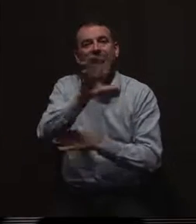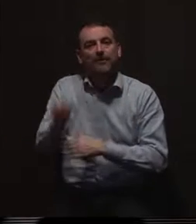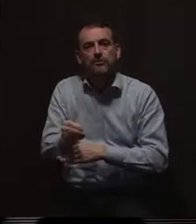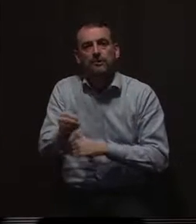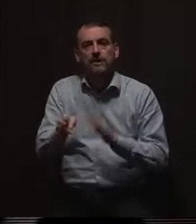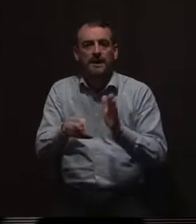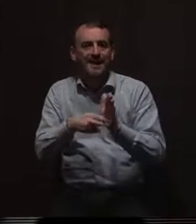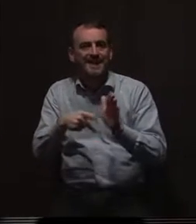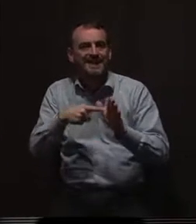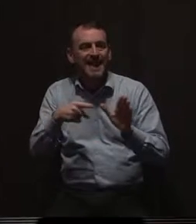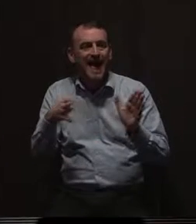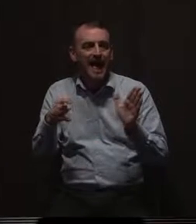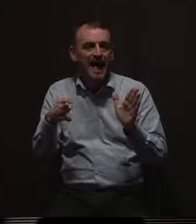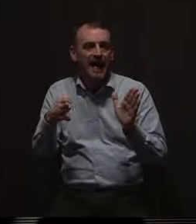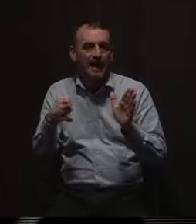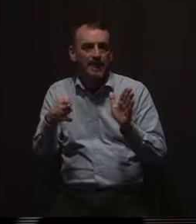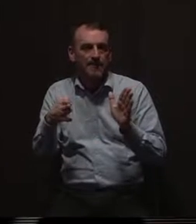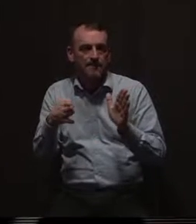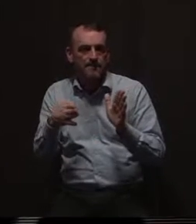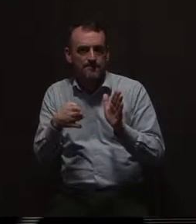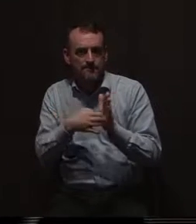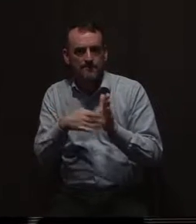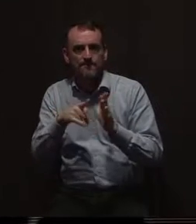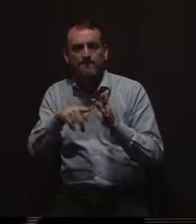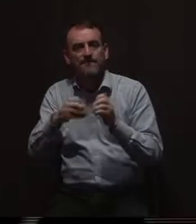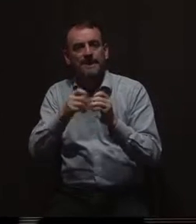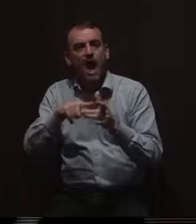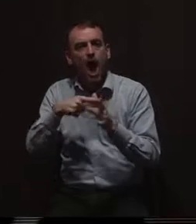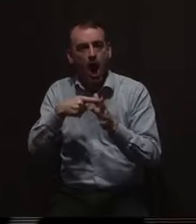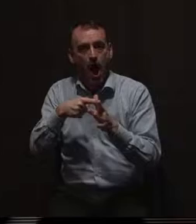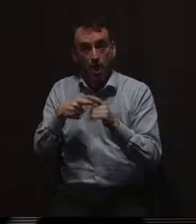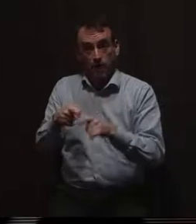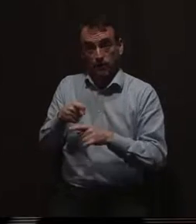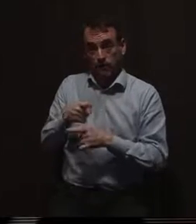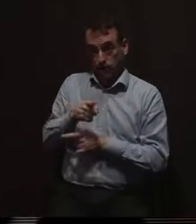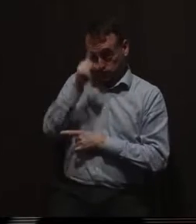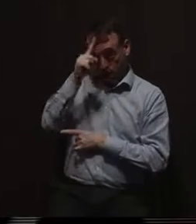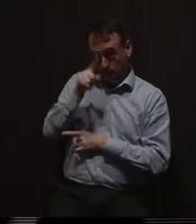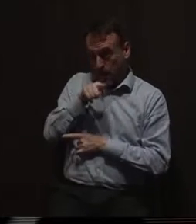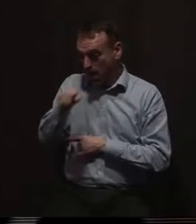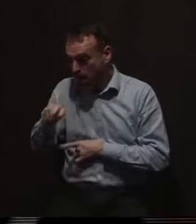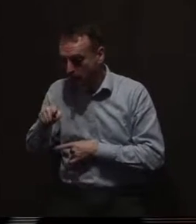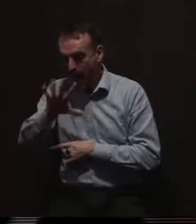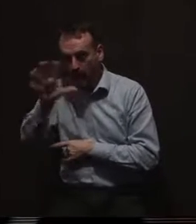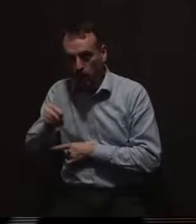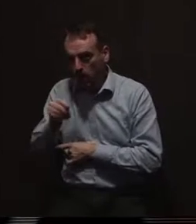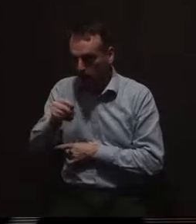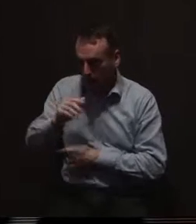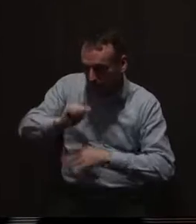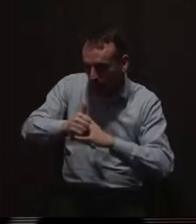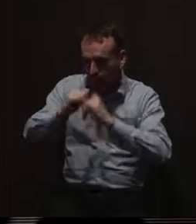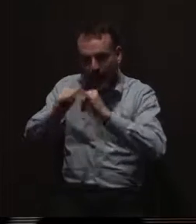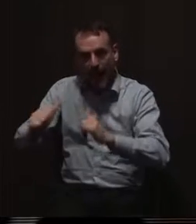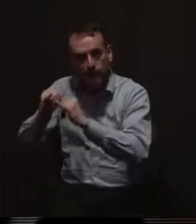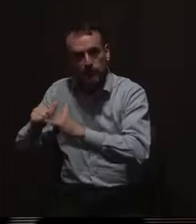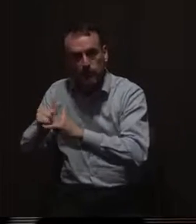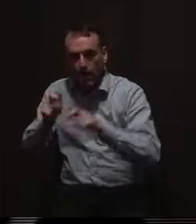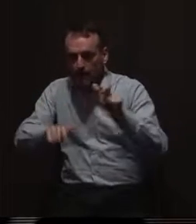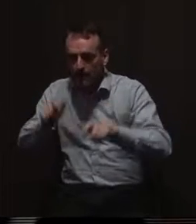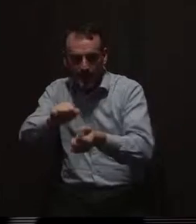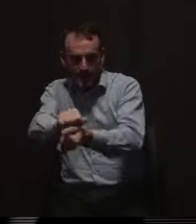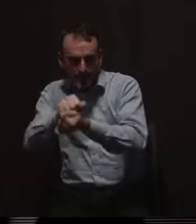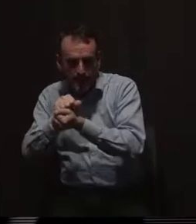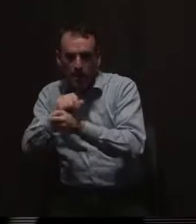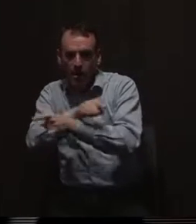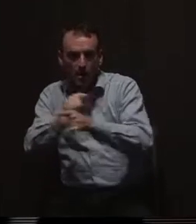beginning of the last century. So we tried it out there first, how to do that, so how to effectively kill and